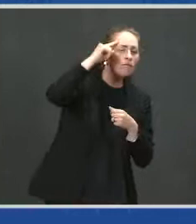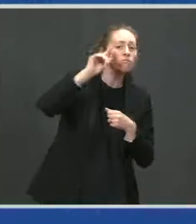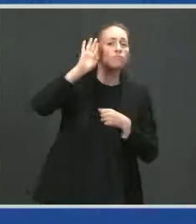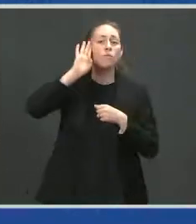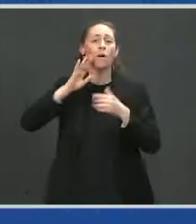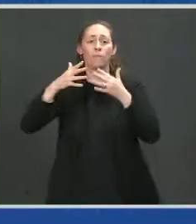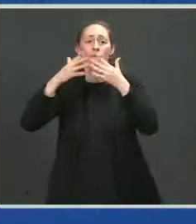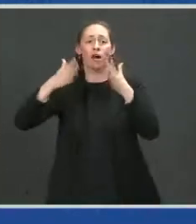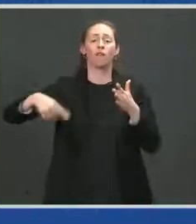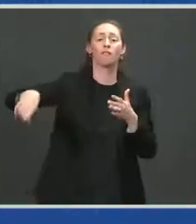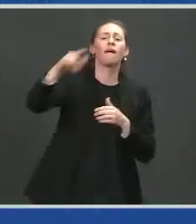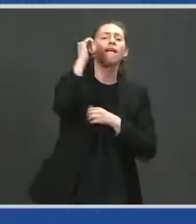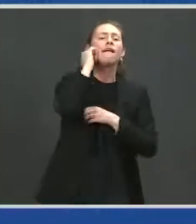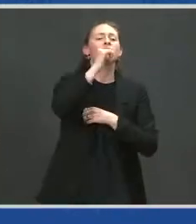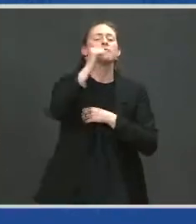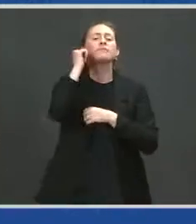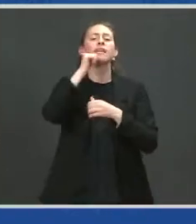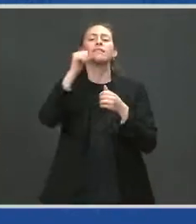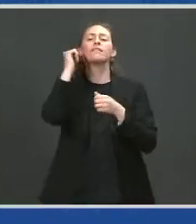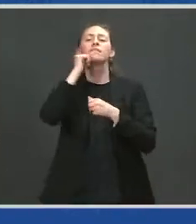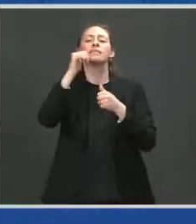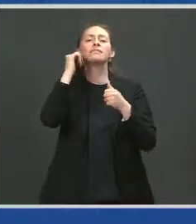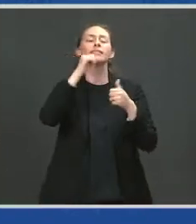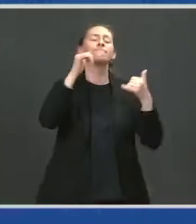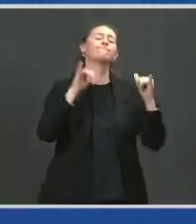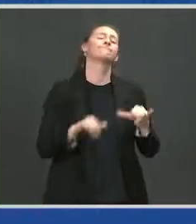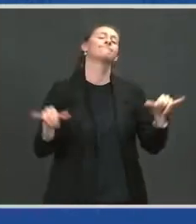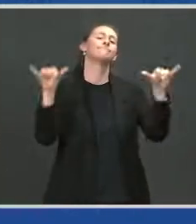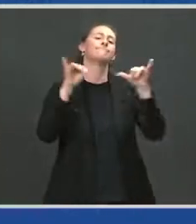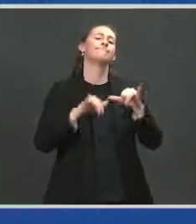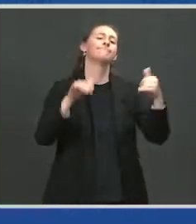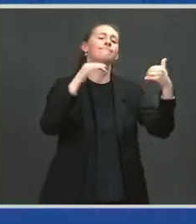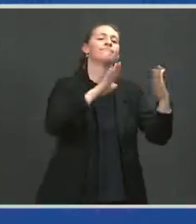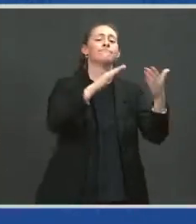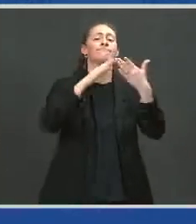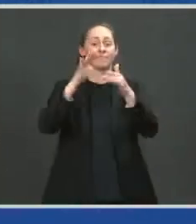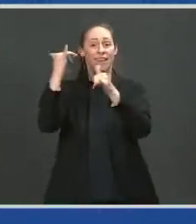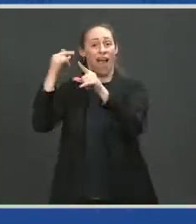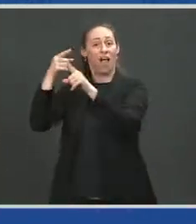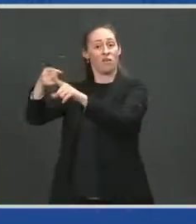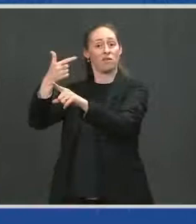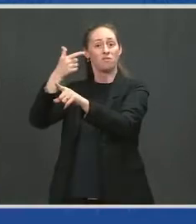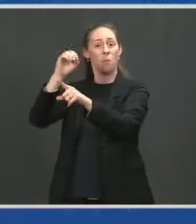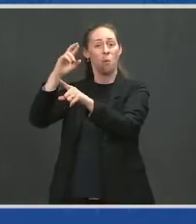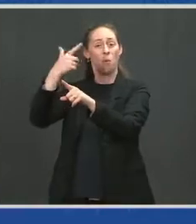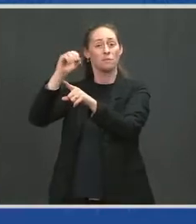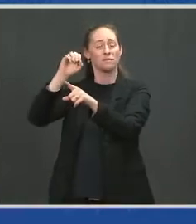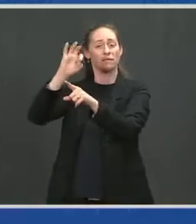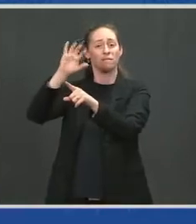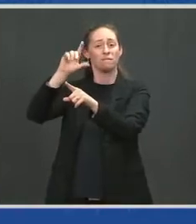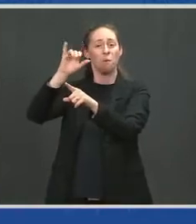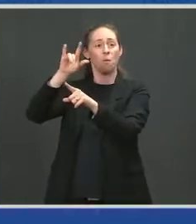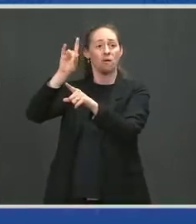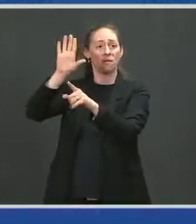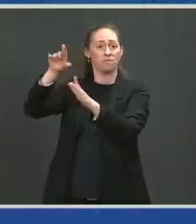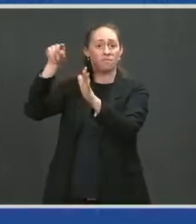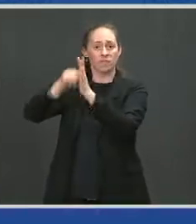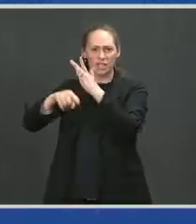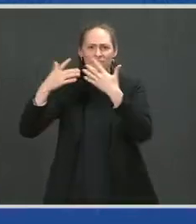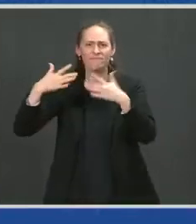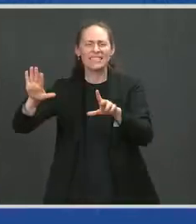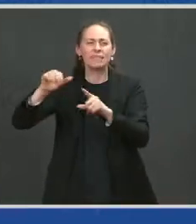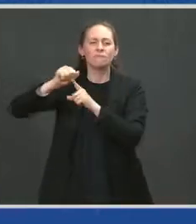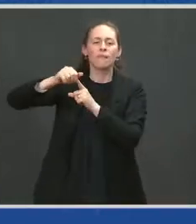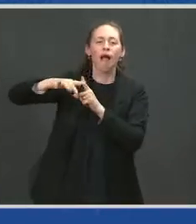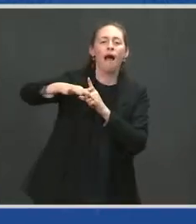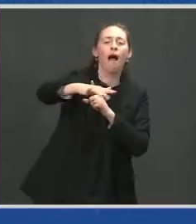day. The murder of George Floyd launched a summer of protest we hadn't seen since the civil